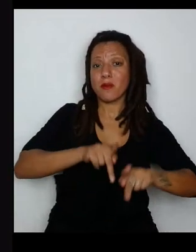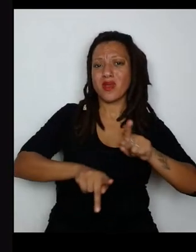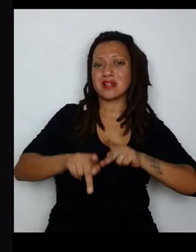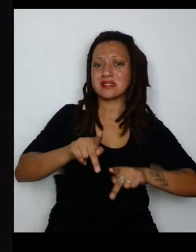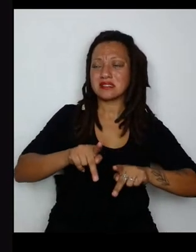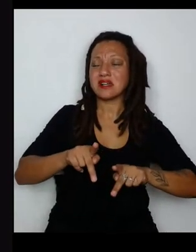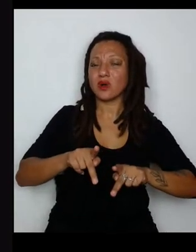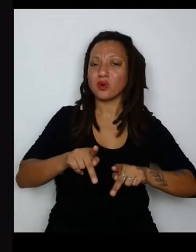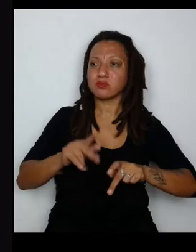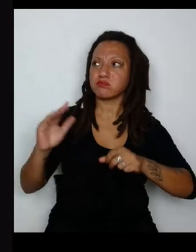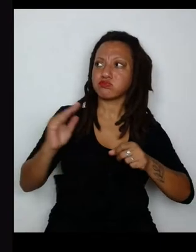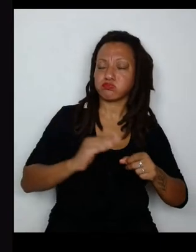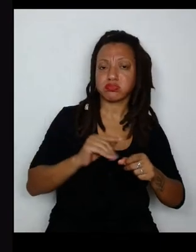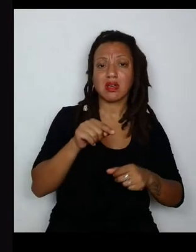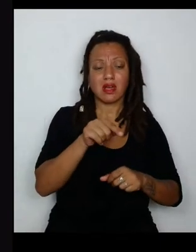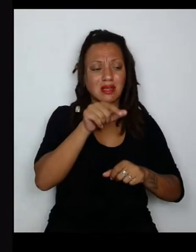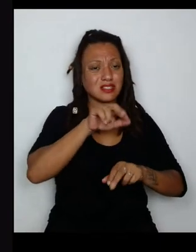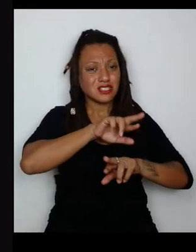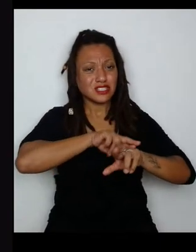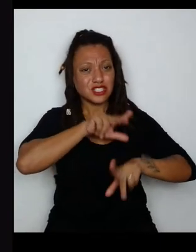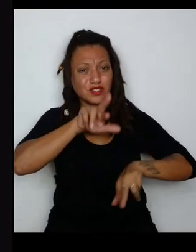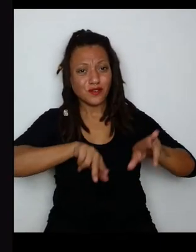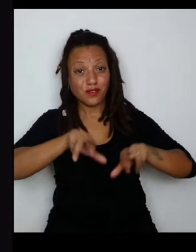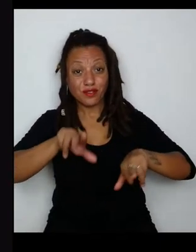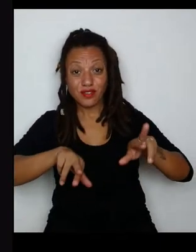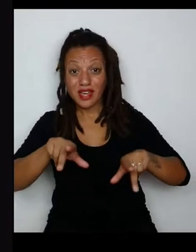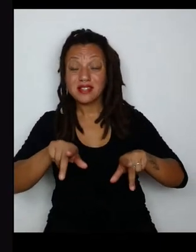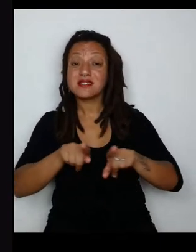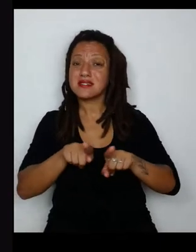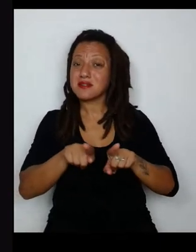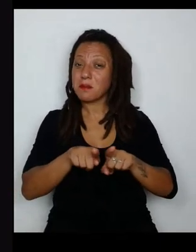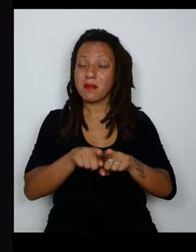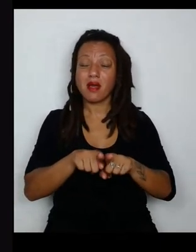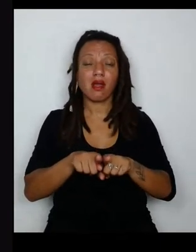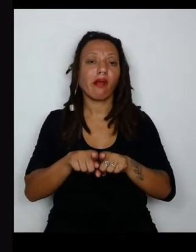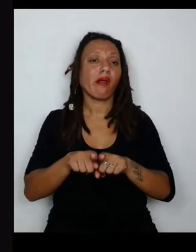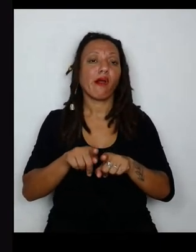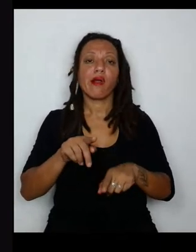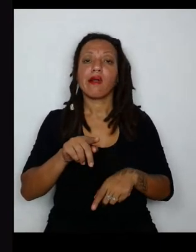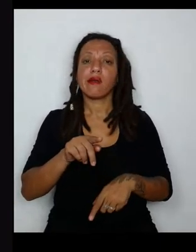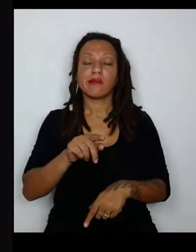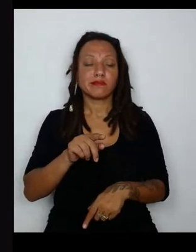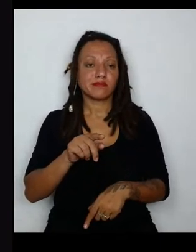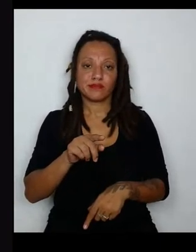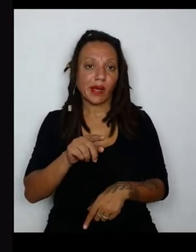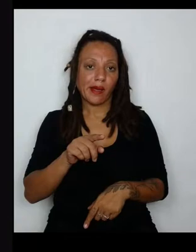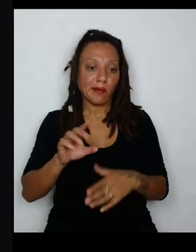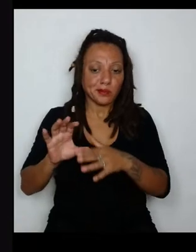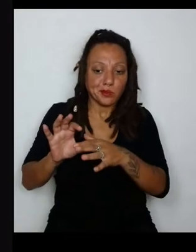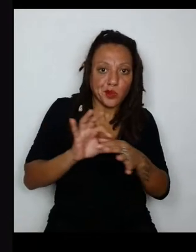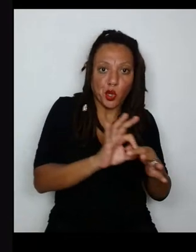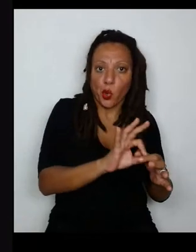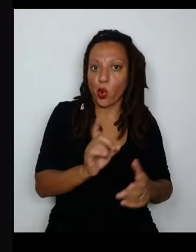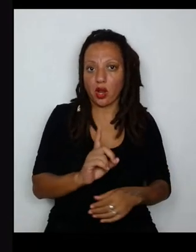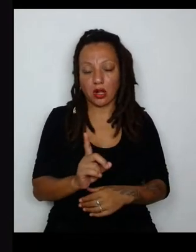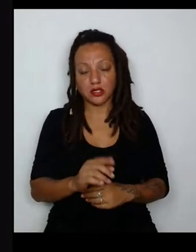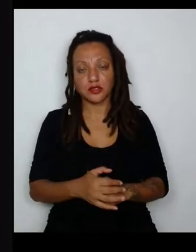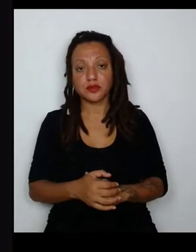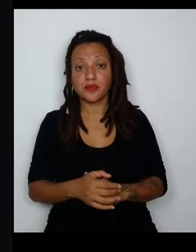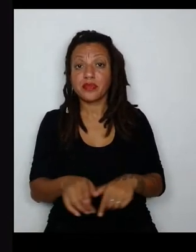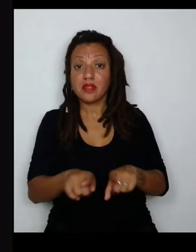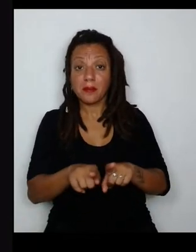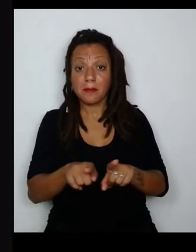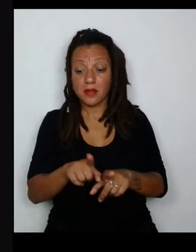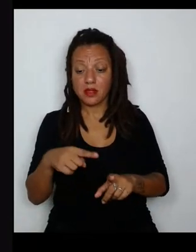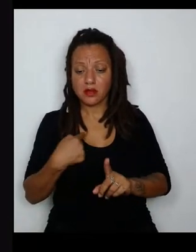as they were incoherent if not from our perspective delirious nonetheless and